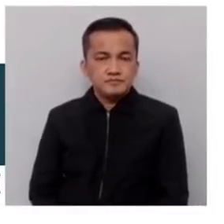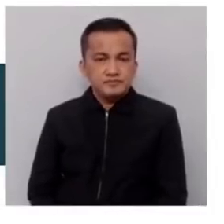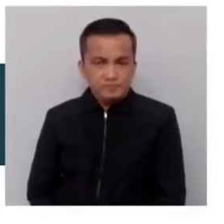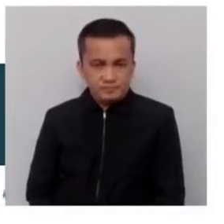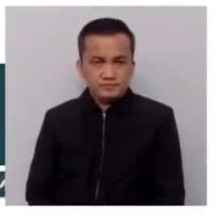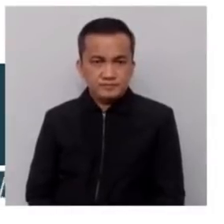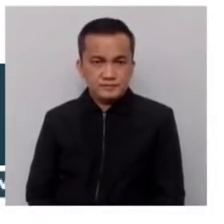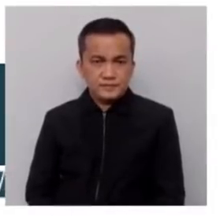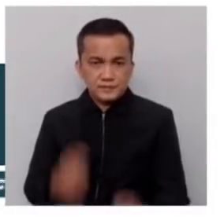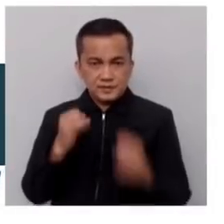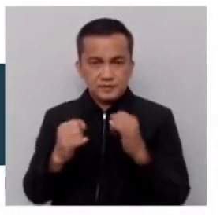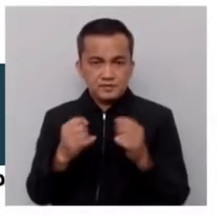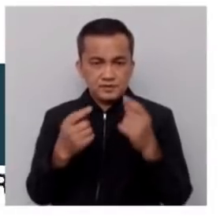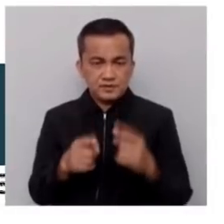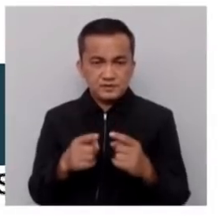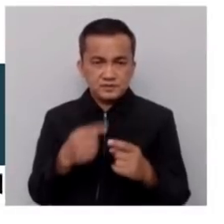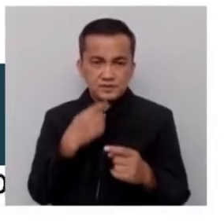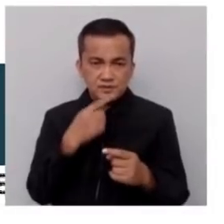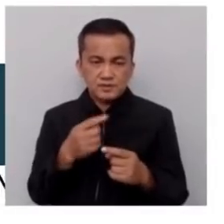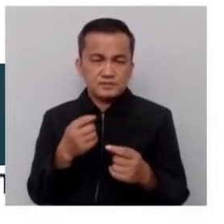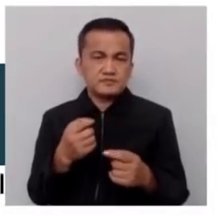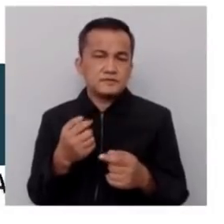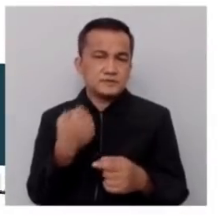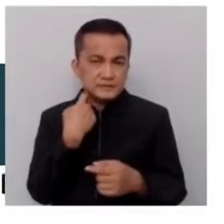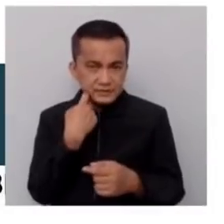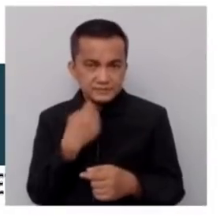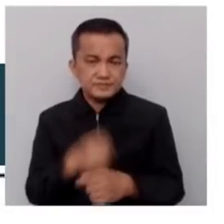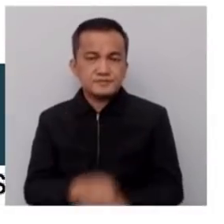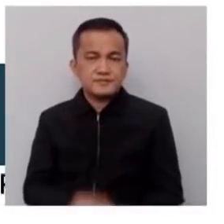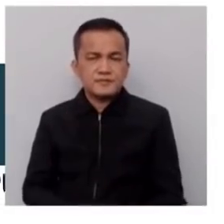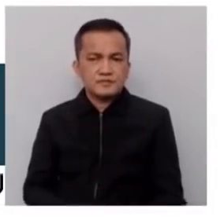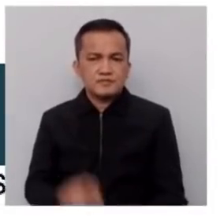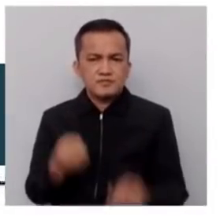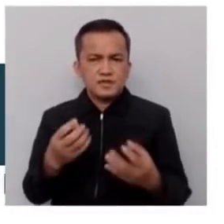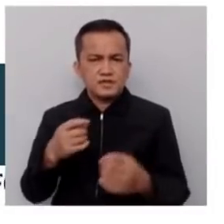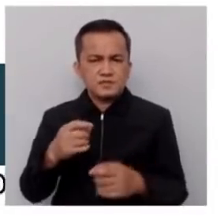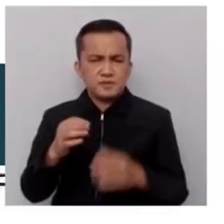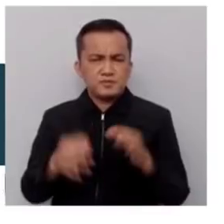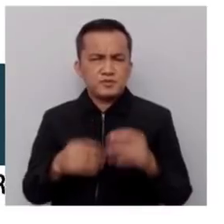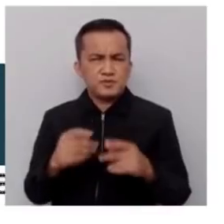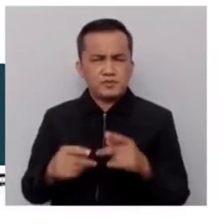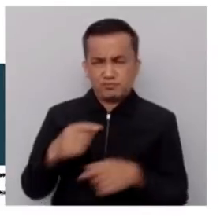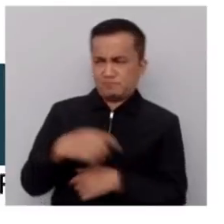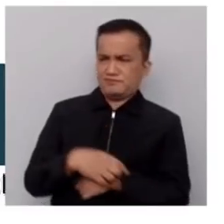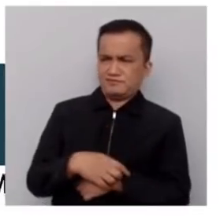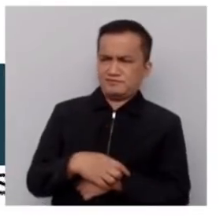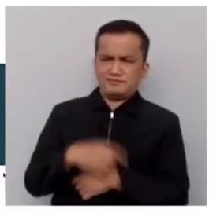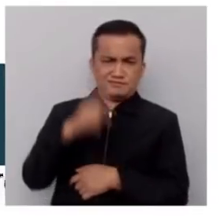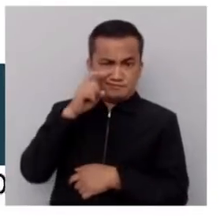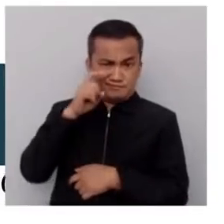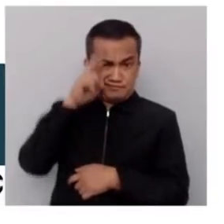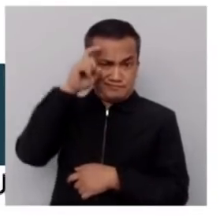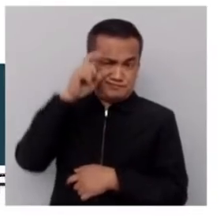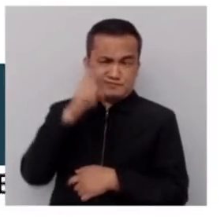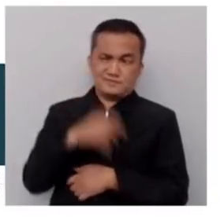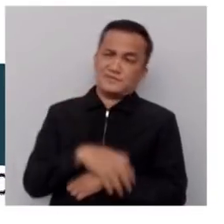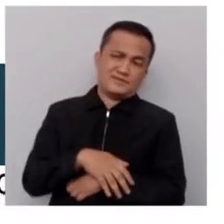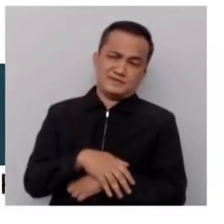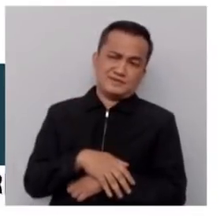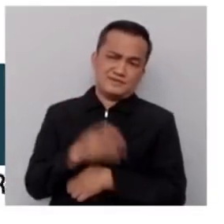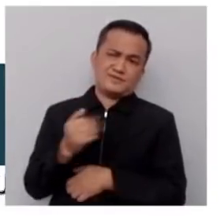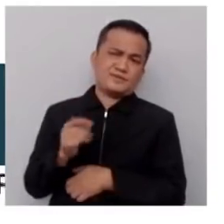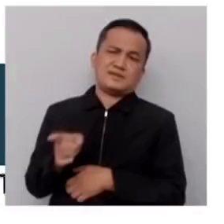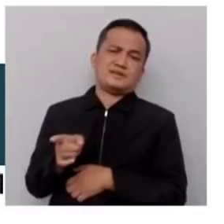while ago, a lot of people raised their eyebrows and really questioned why it happened in the first place. What do you think